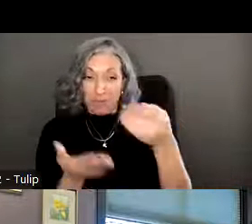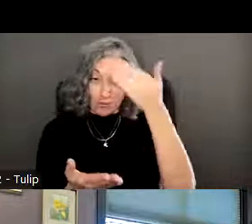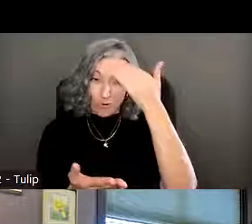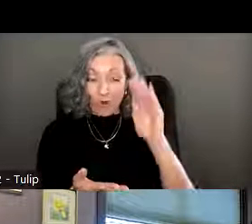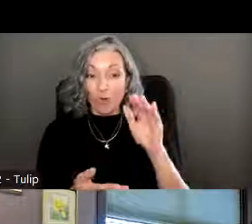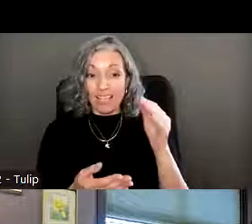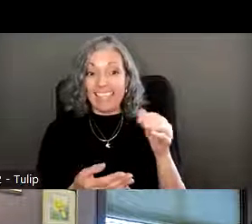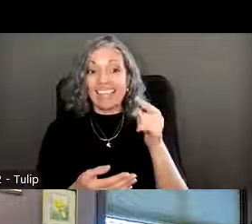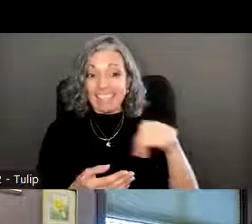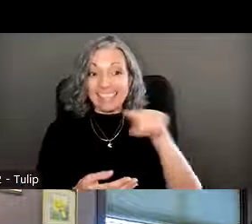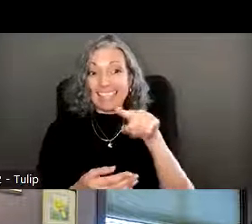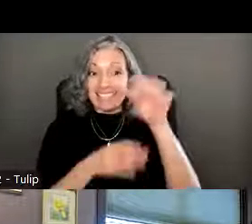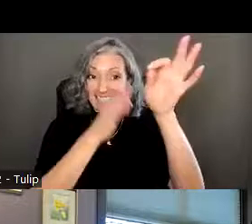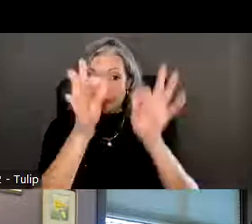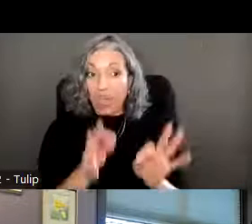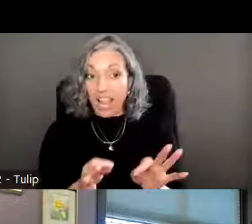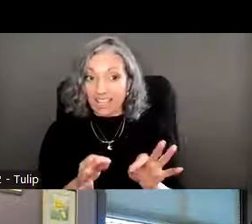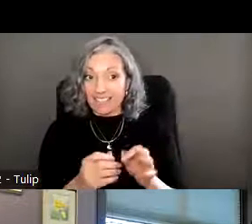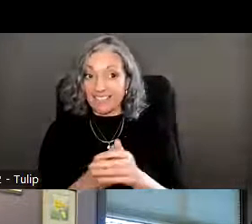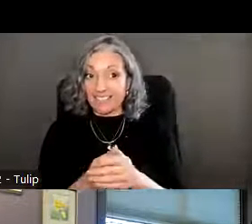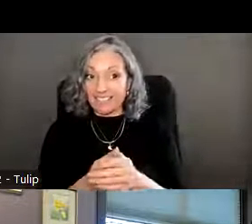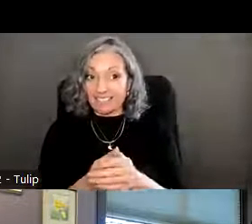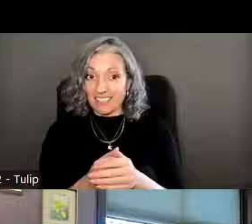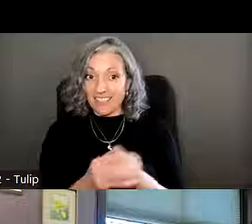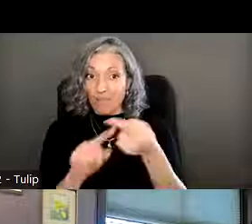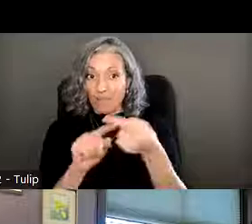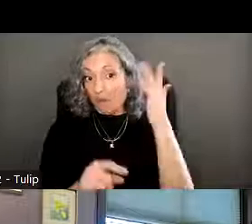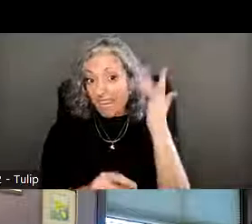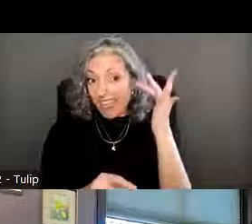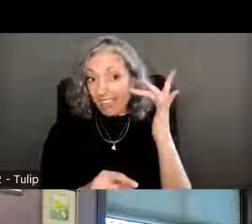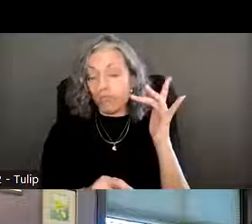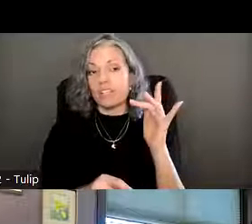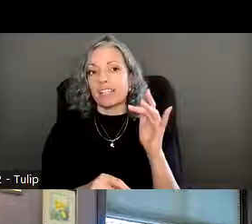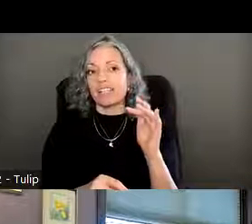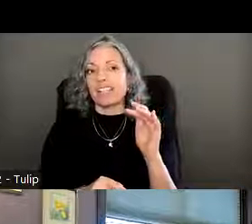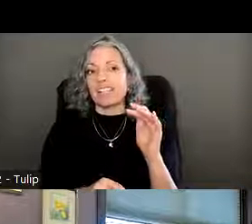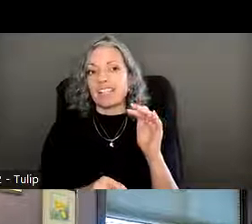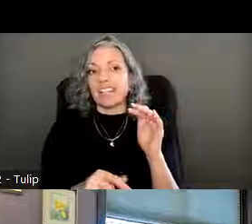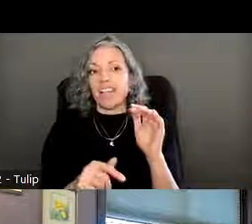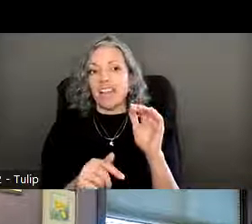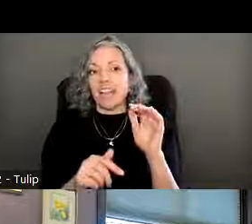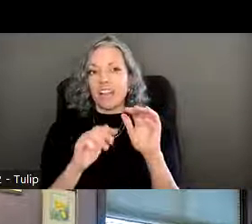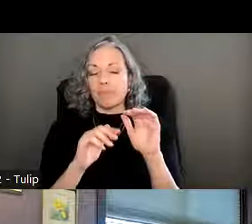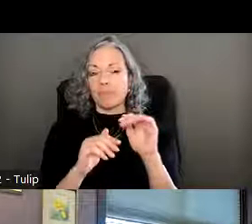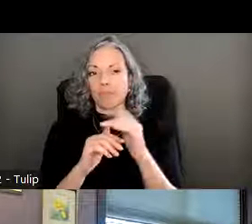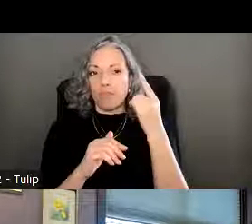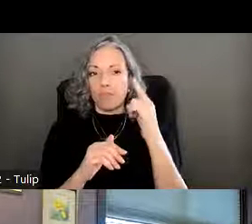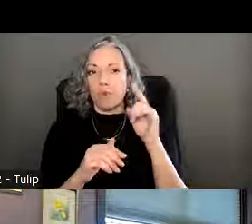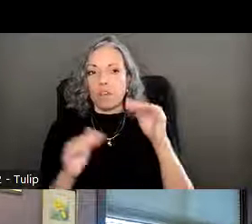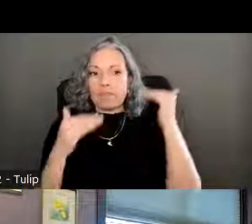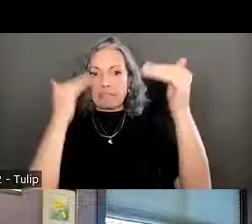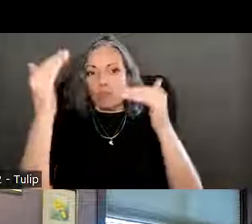the descriptions from the California Association of Adult Day Services on the Adult Day Services